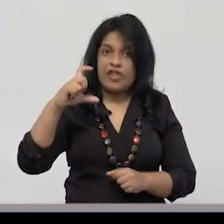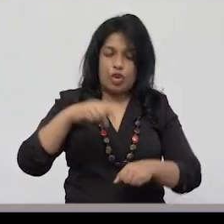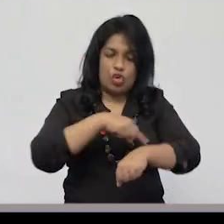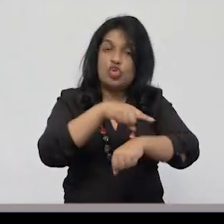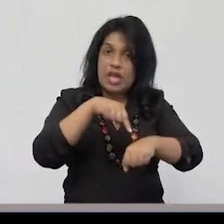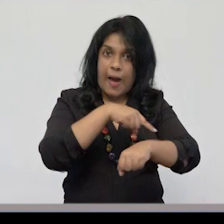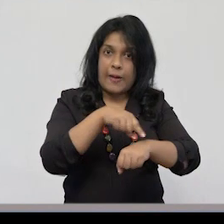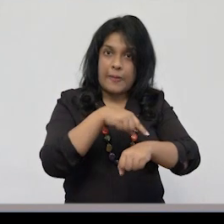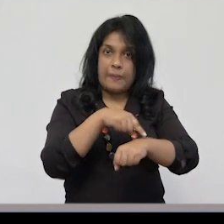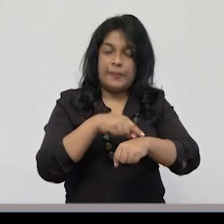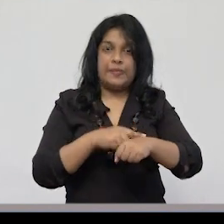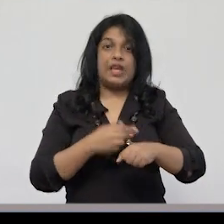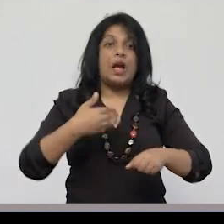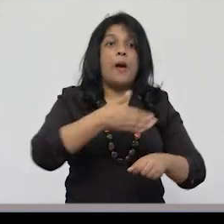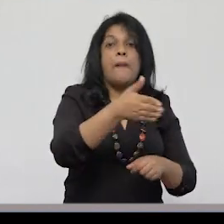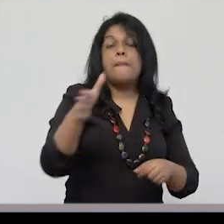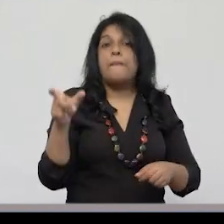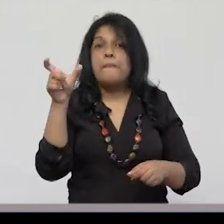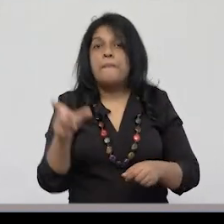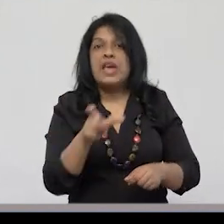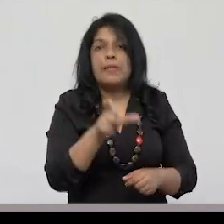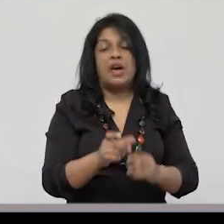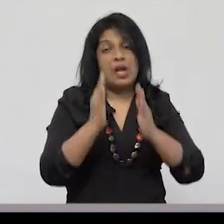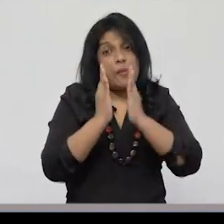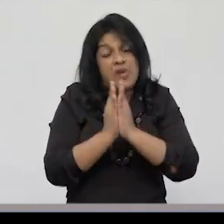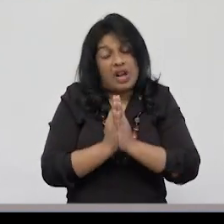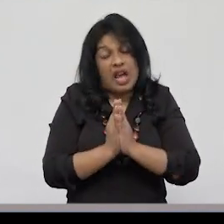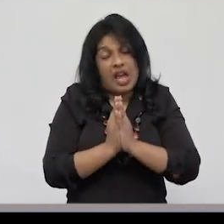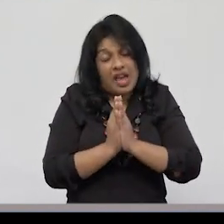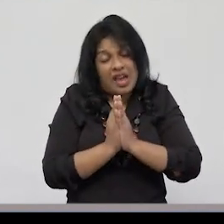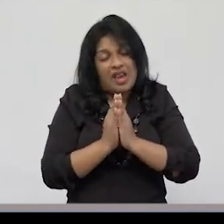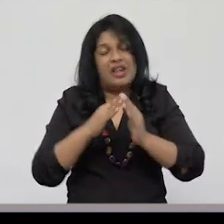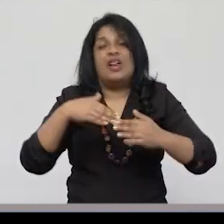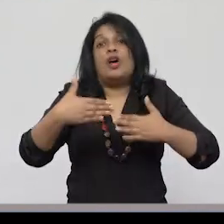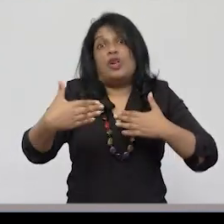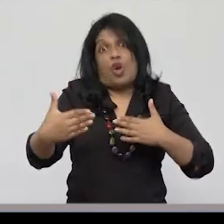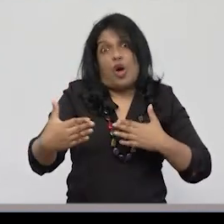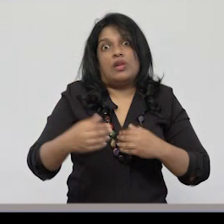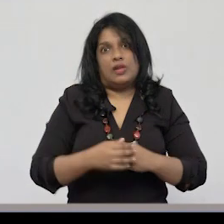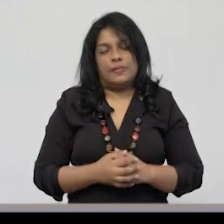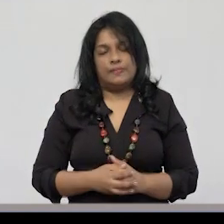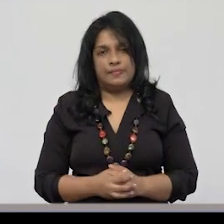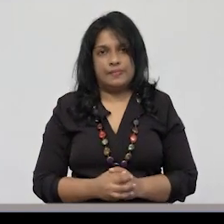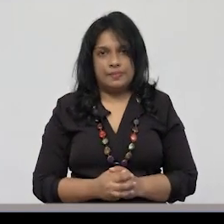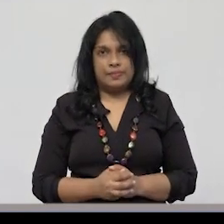took the time, but you had no place to go. Some of you read the word, God fed you.